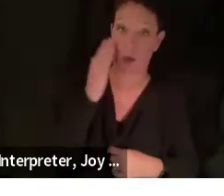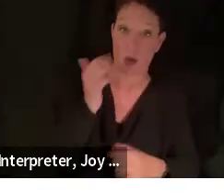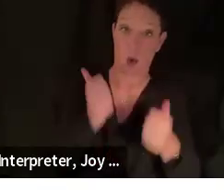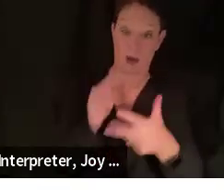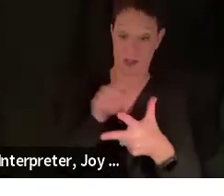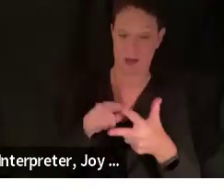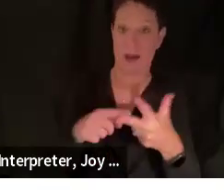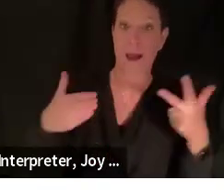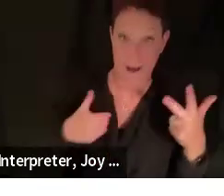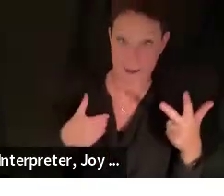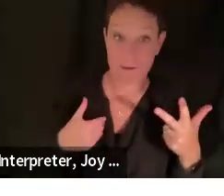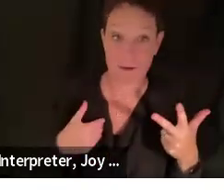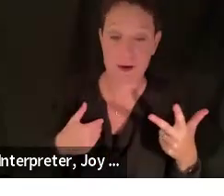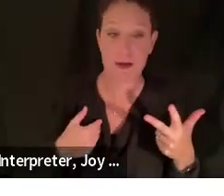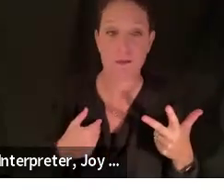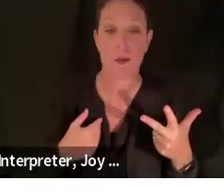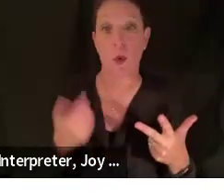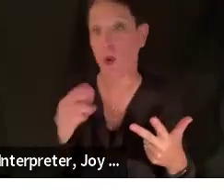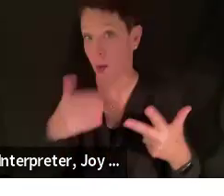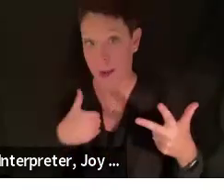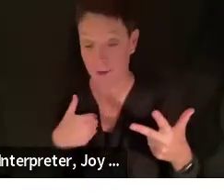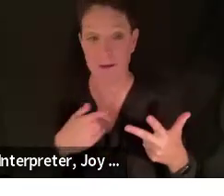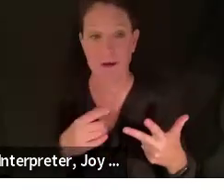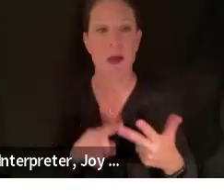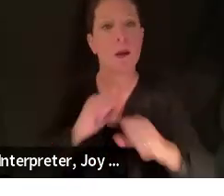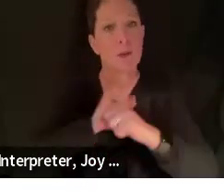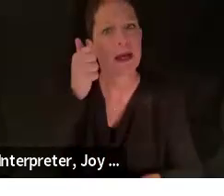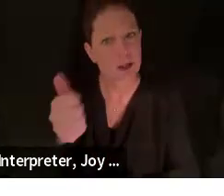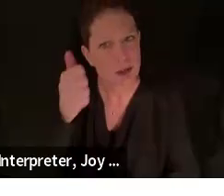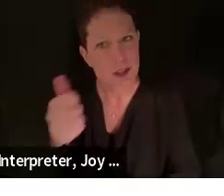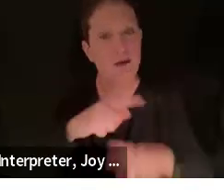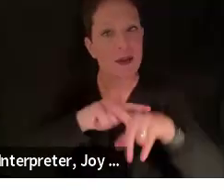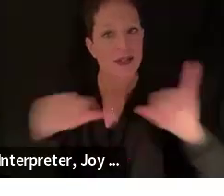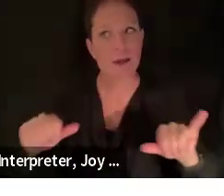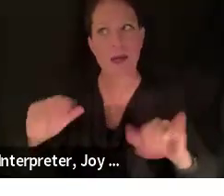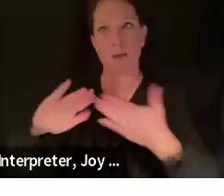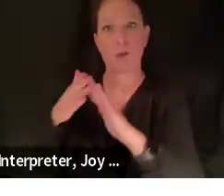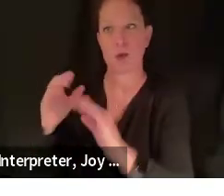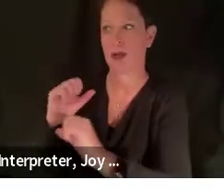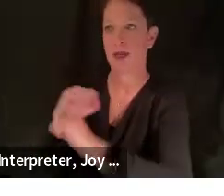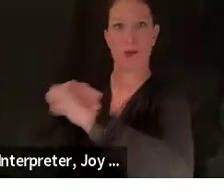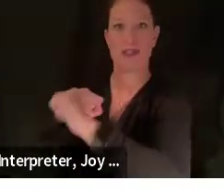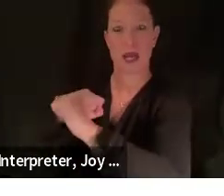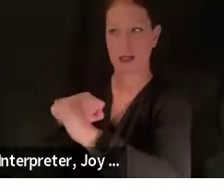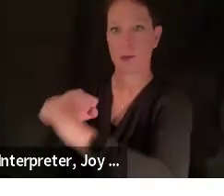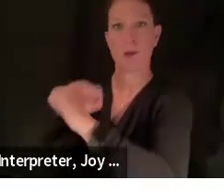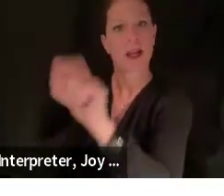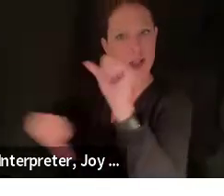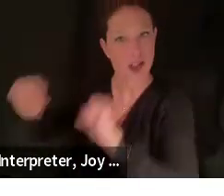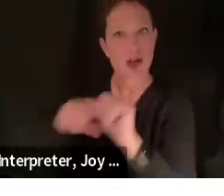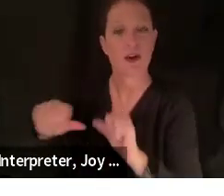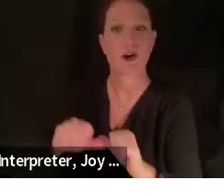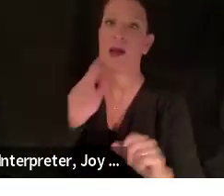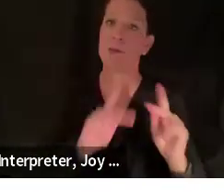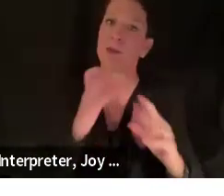And you want to protect yourself, of course, but you want to protect those in your community as well, your loved ones,